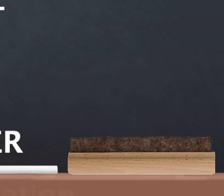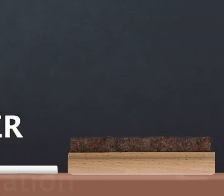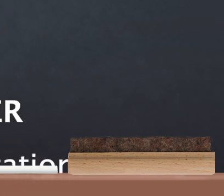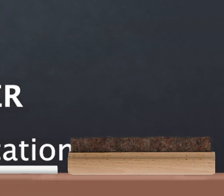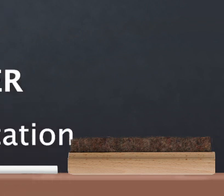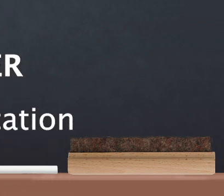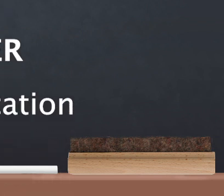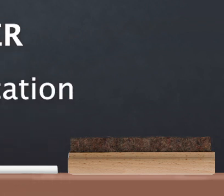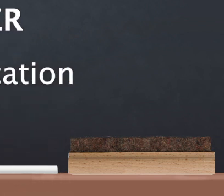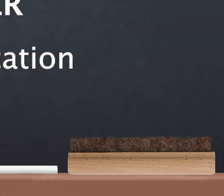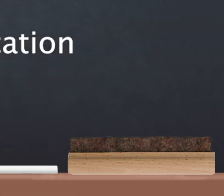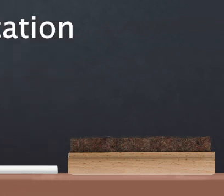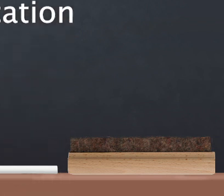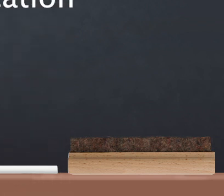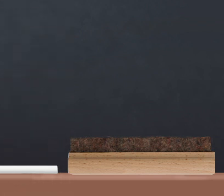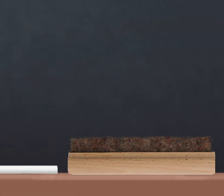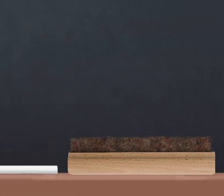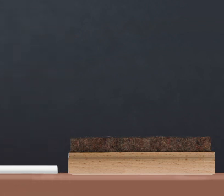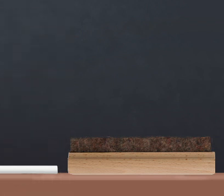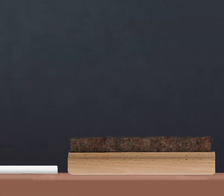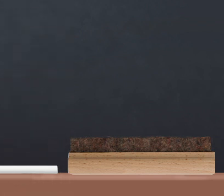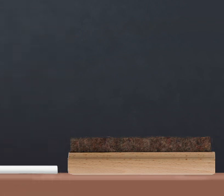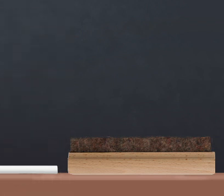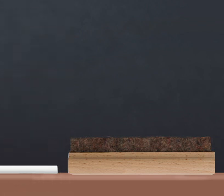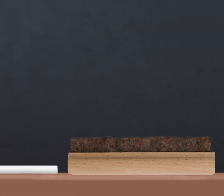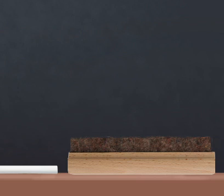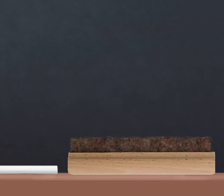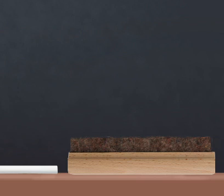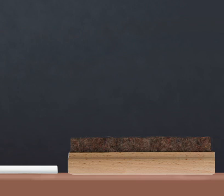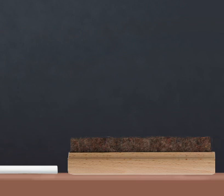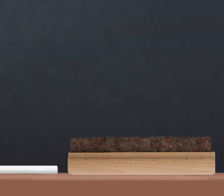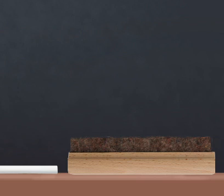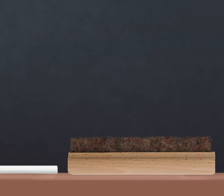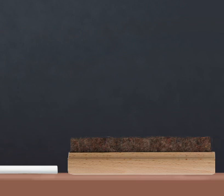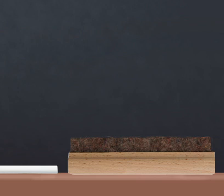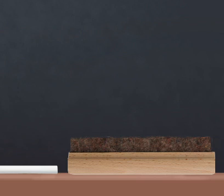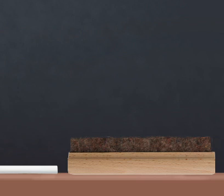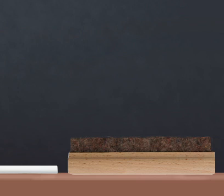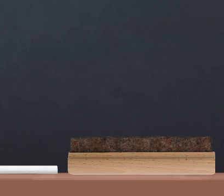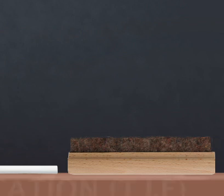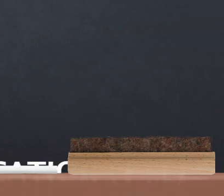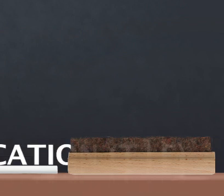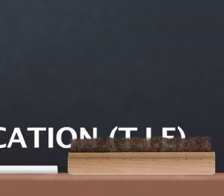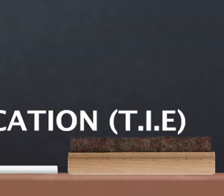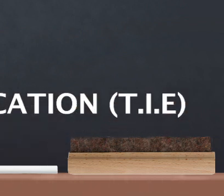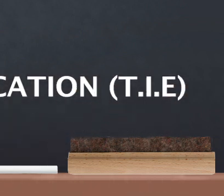Elimu ni kazi. Let's study, be educated.